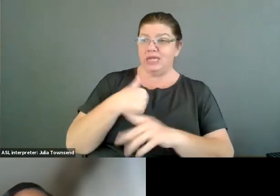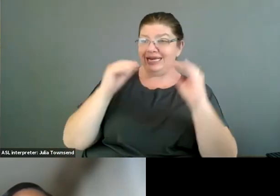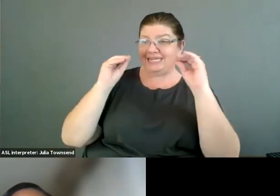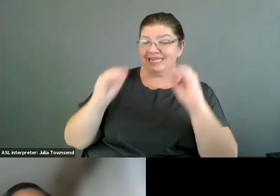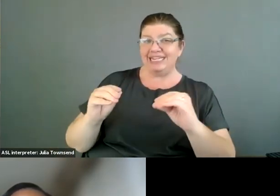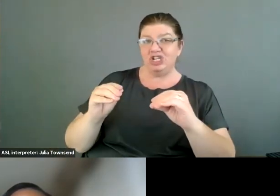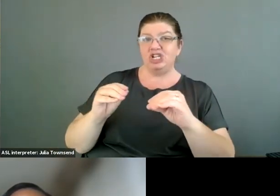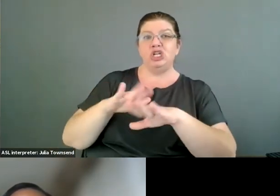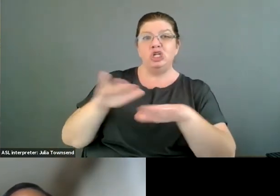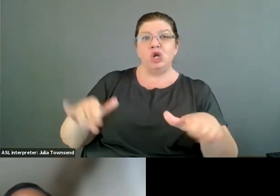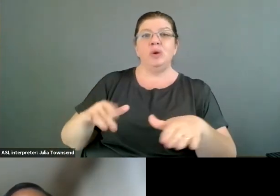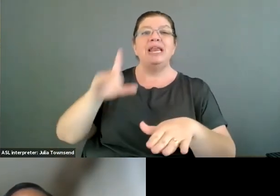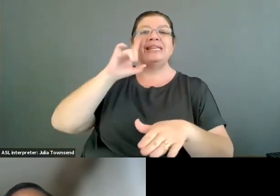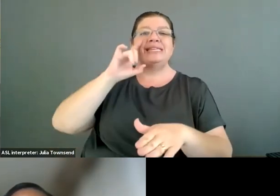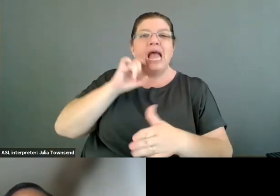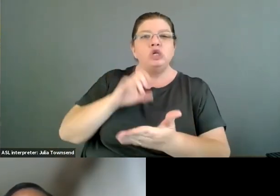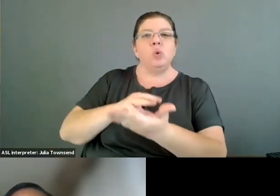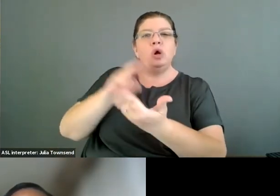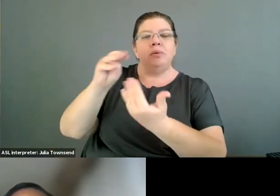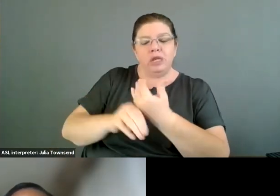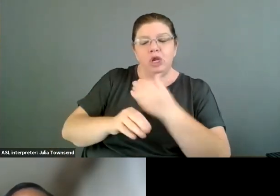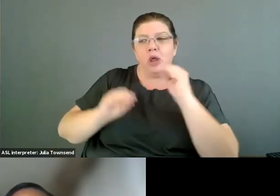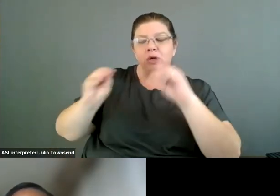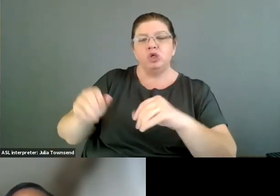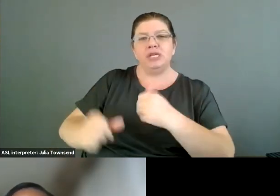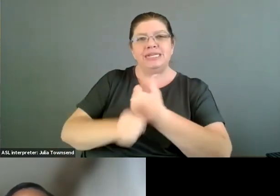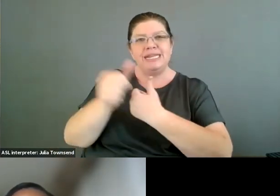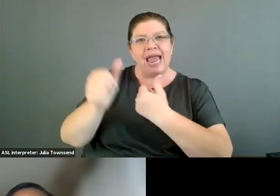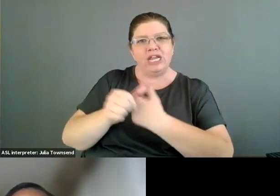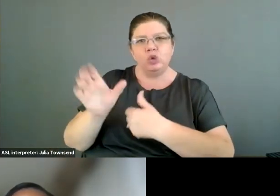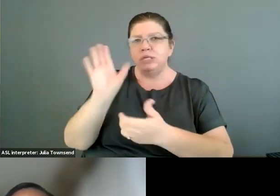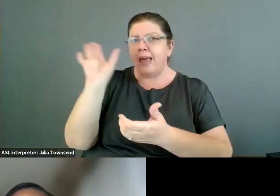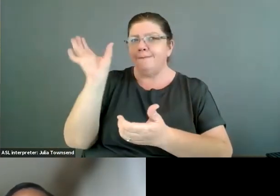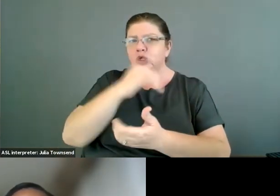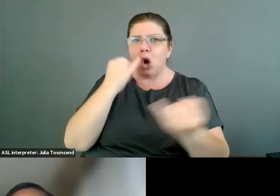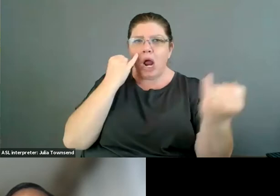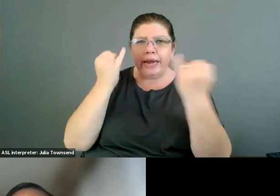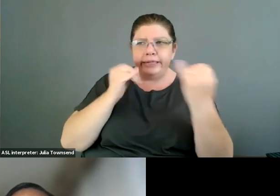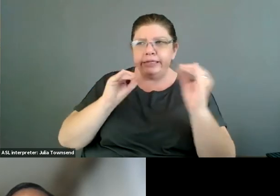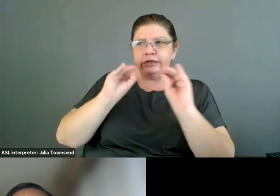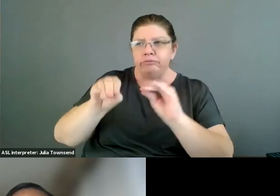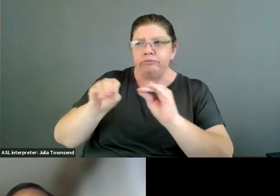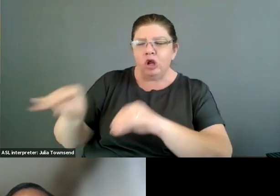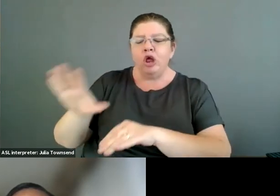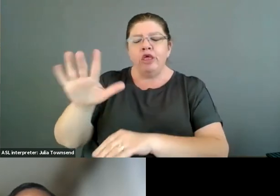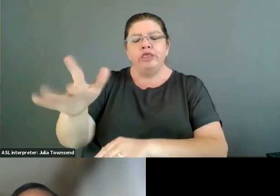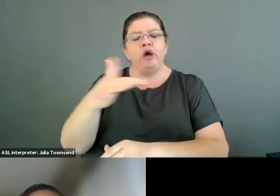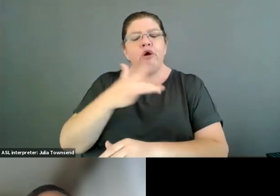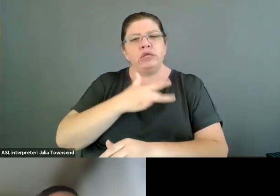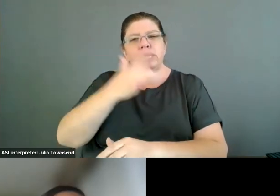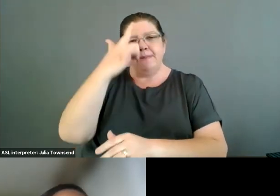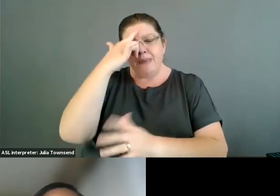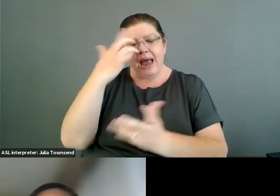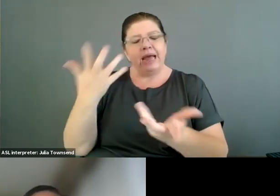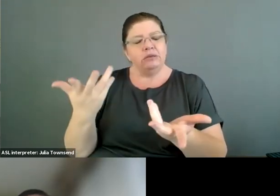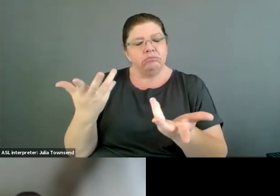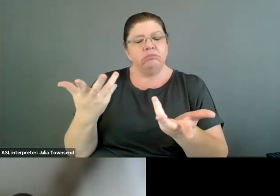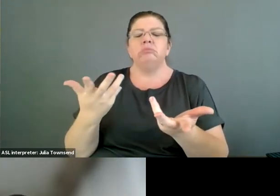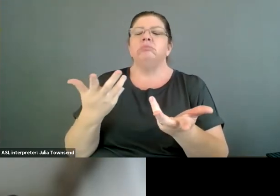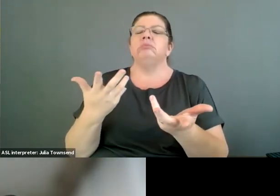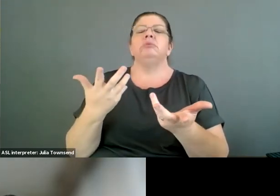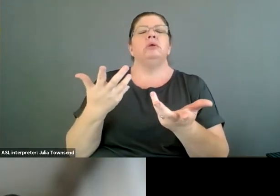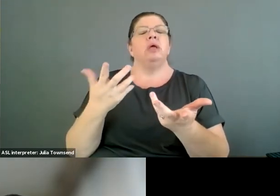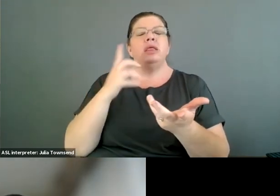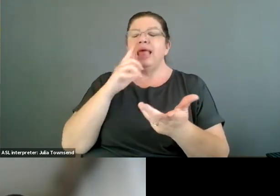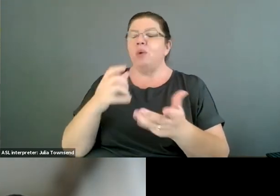sexual curriculums, which put dangerous and bizarre ideas into their delicate hearts and minds, against which they